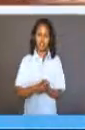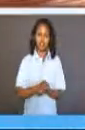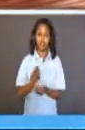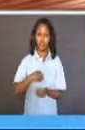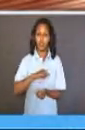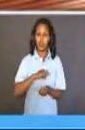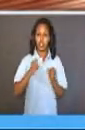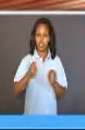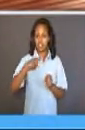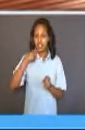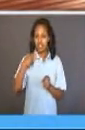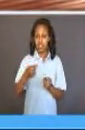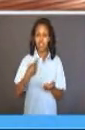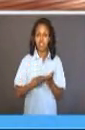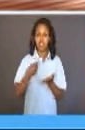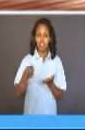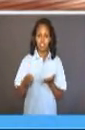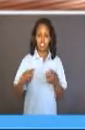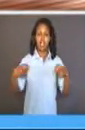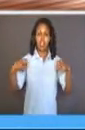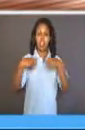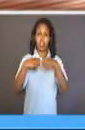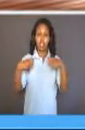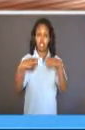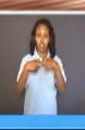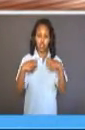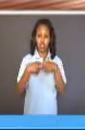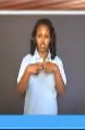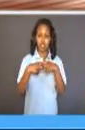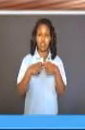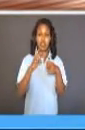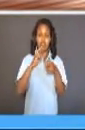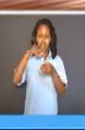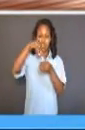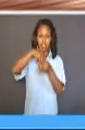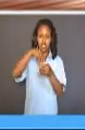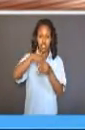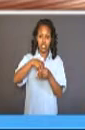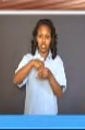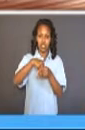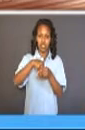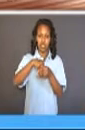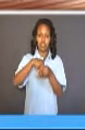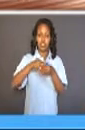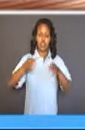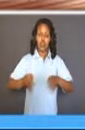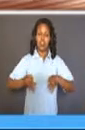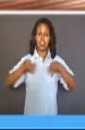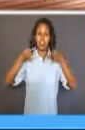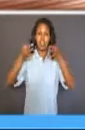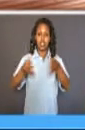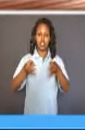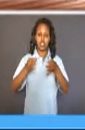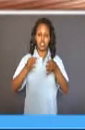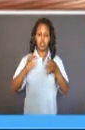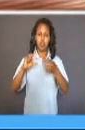We say these electrons are in the conduction